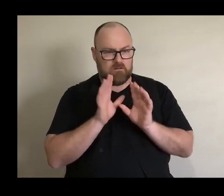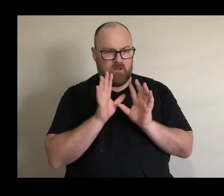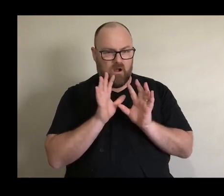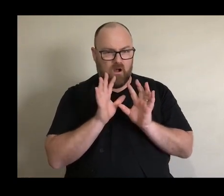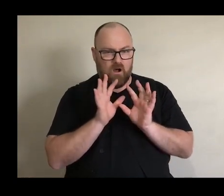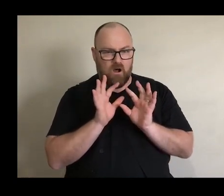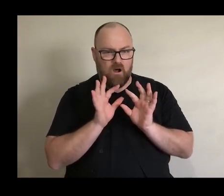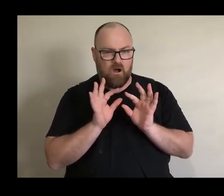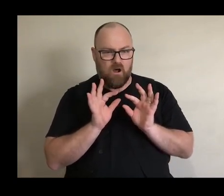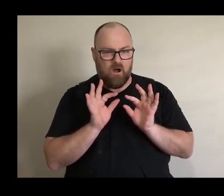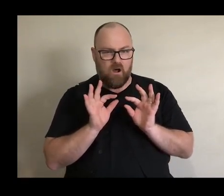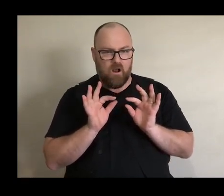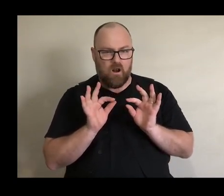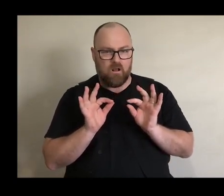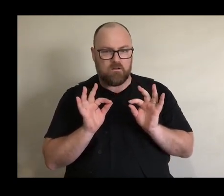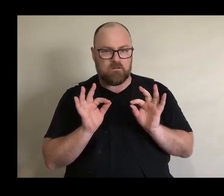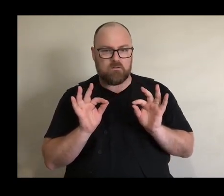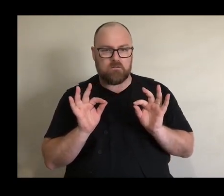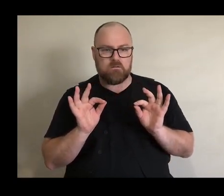most